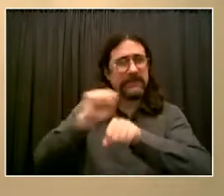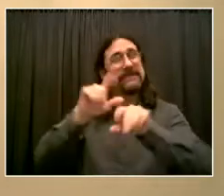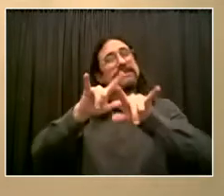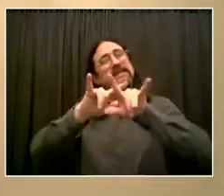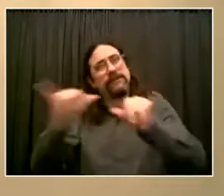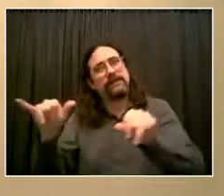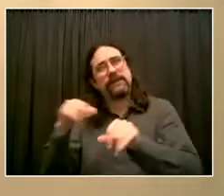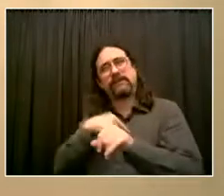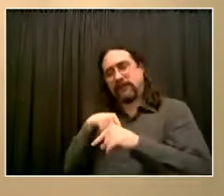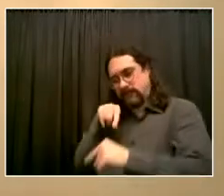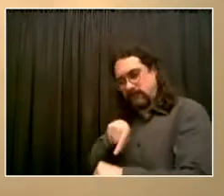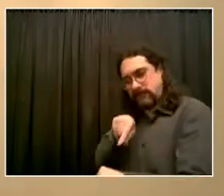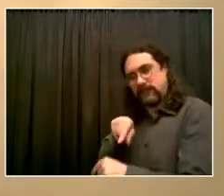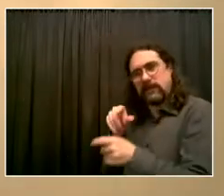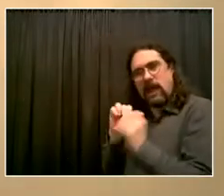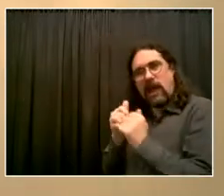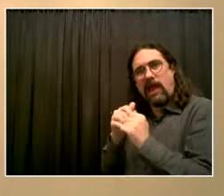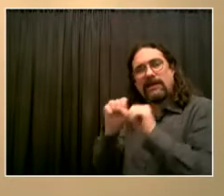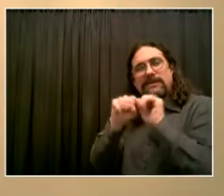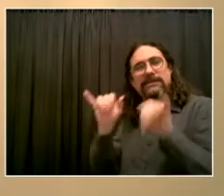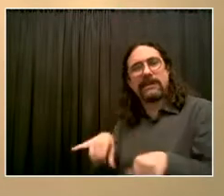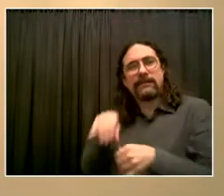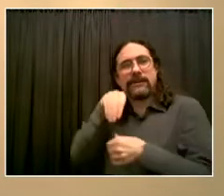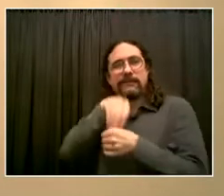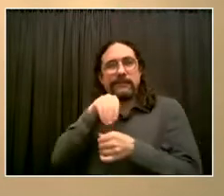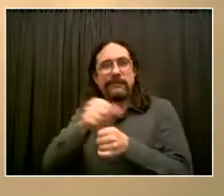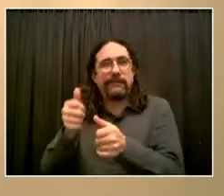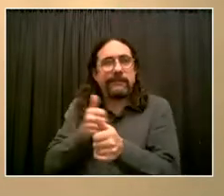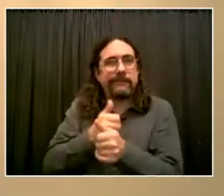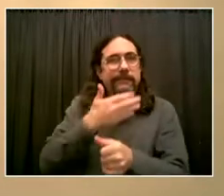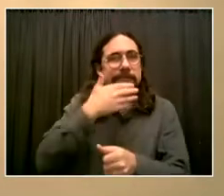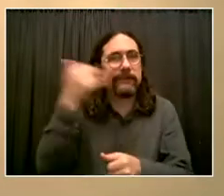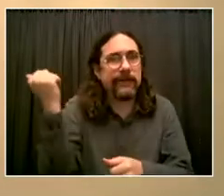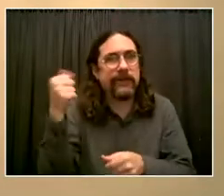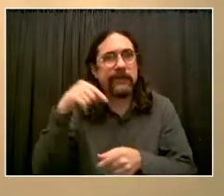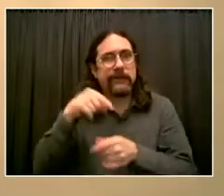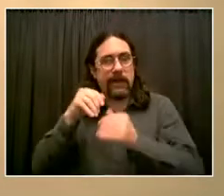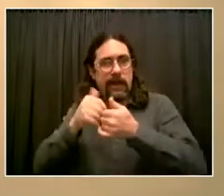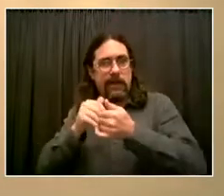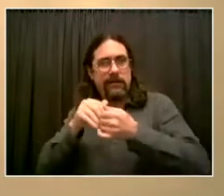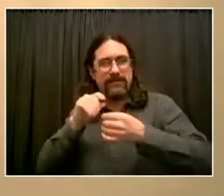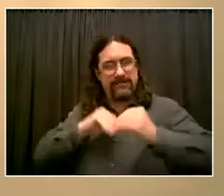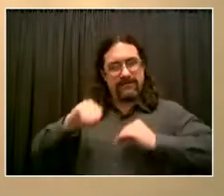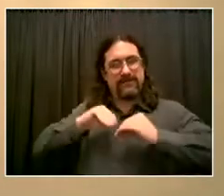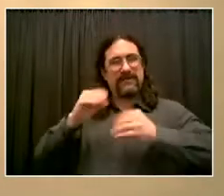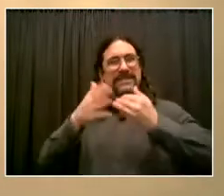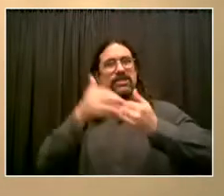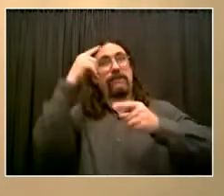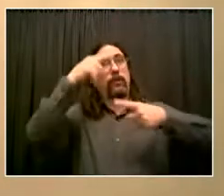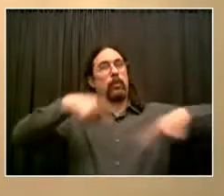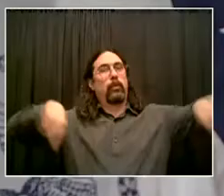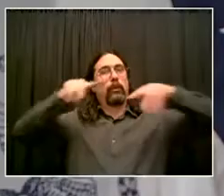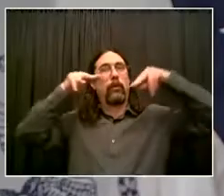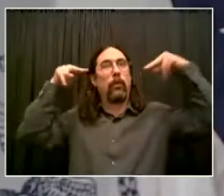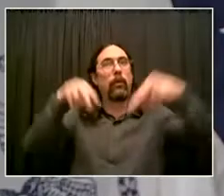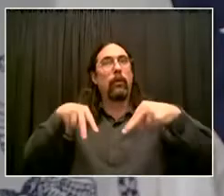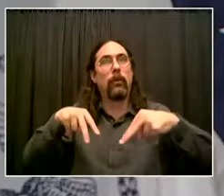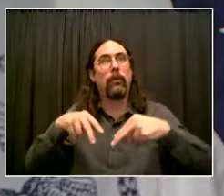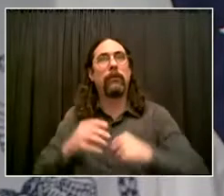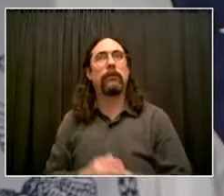becomes available. So stay tuned for some other enhancements related to that in the coming days and weeks. Thank